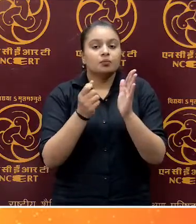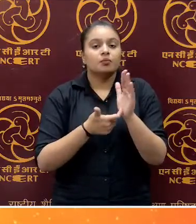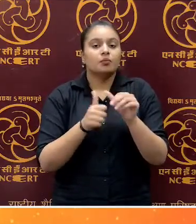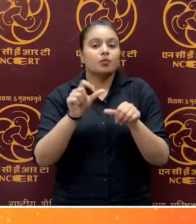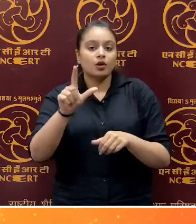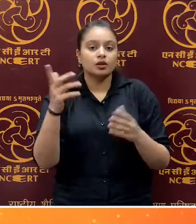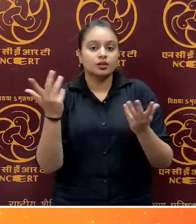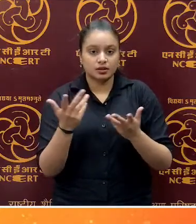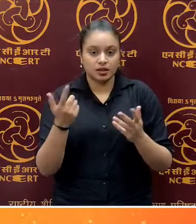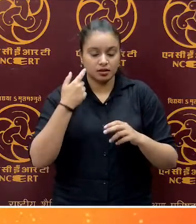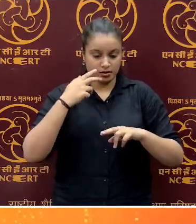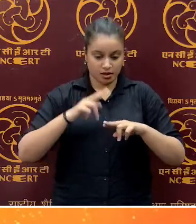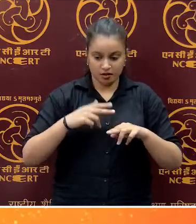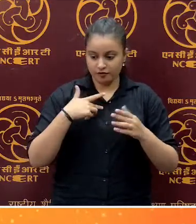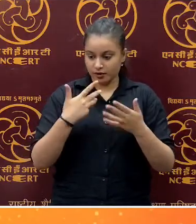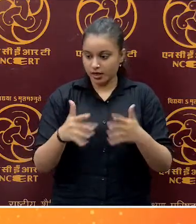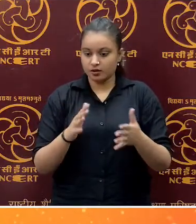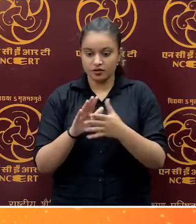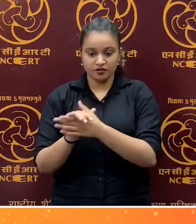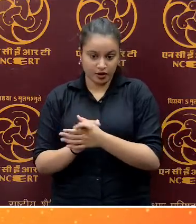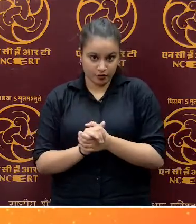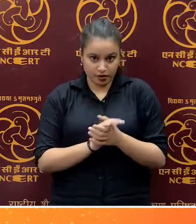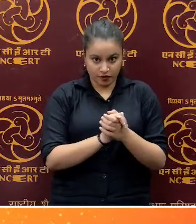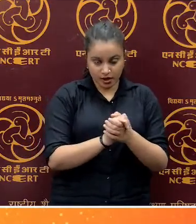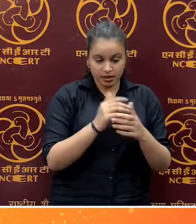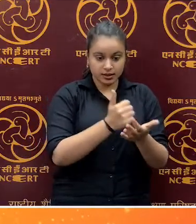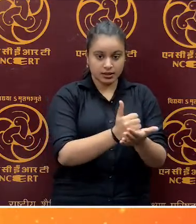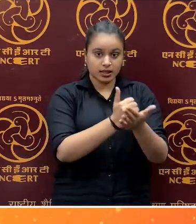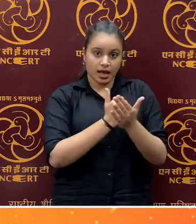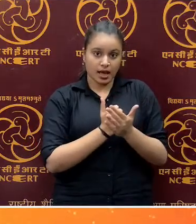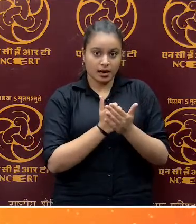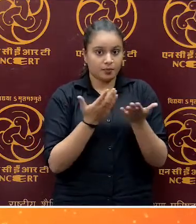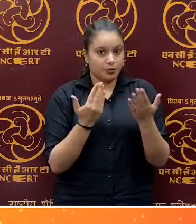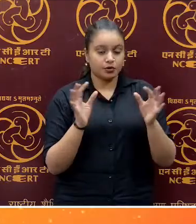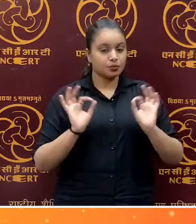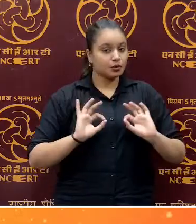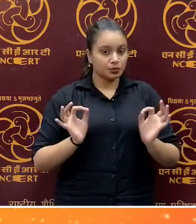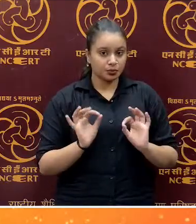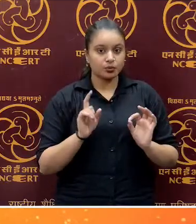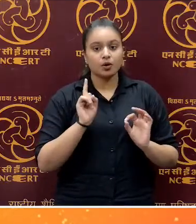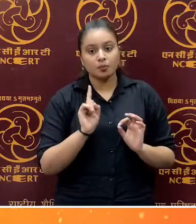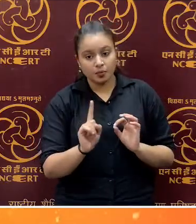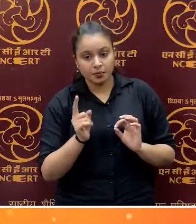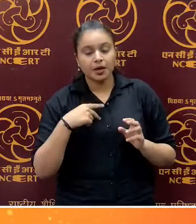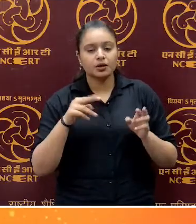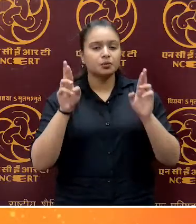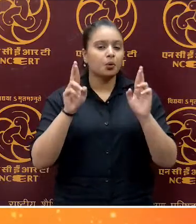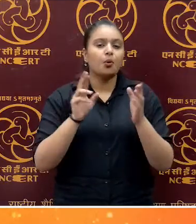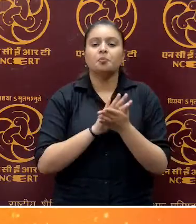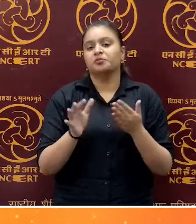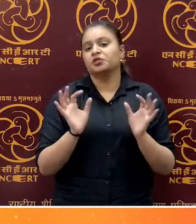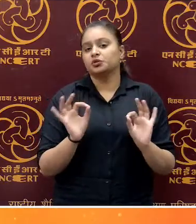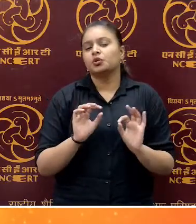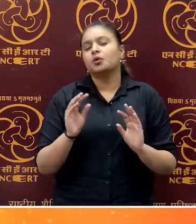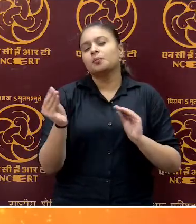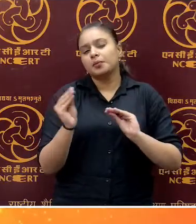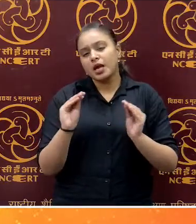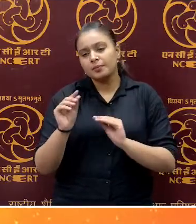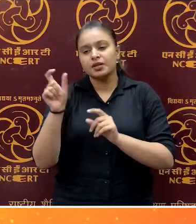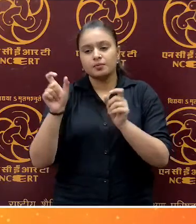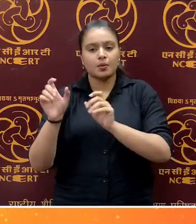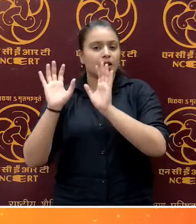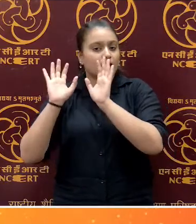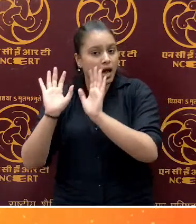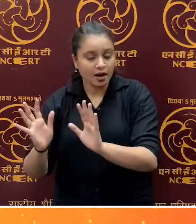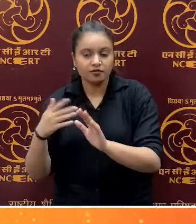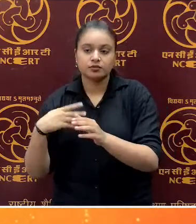sometimes even when you go to your friends, they aren't able to help you out. Yes. But that doesn't mean that you should lose hope, because there is somebody who will definitely come up with